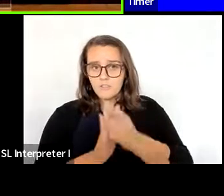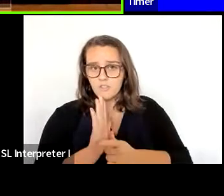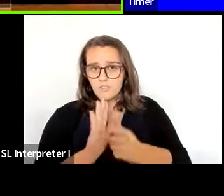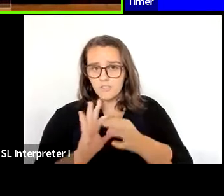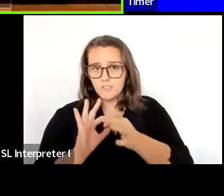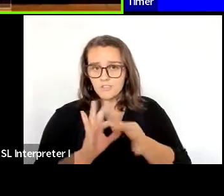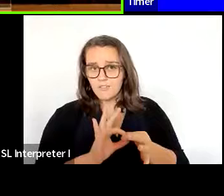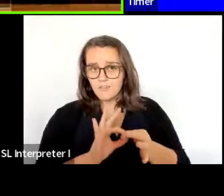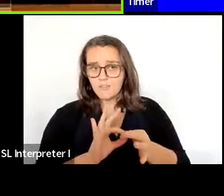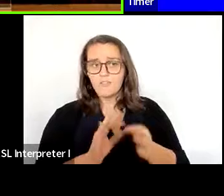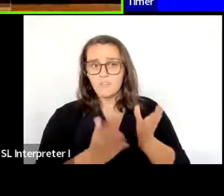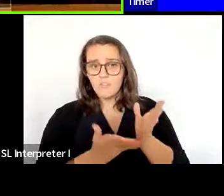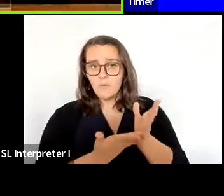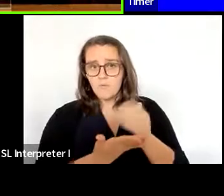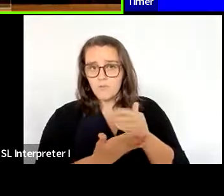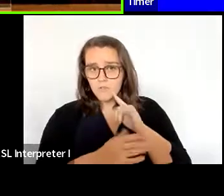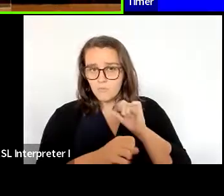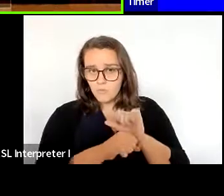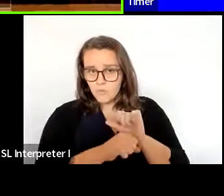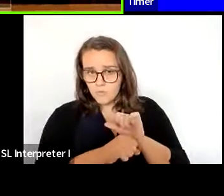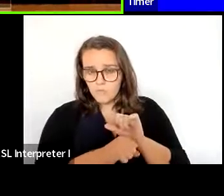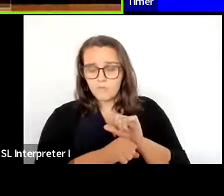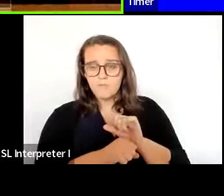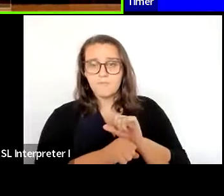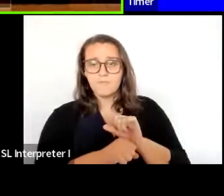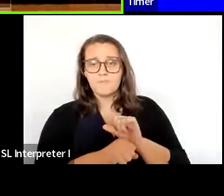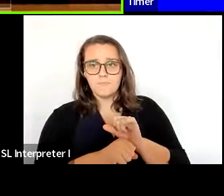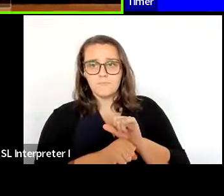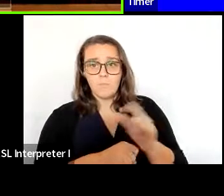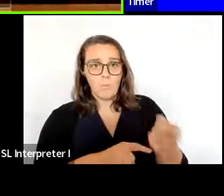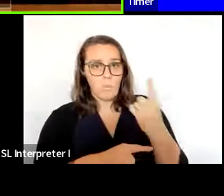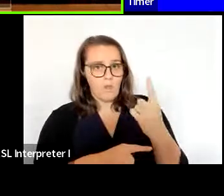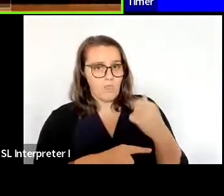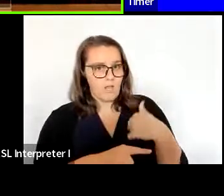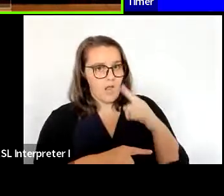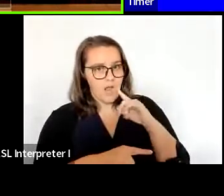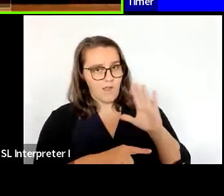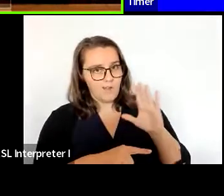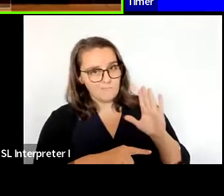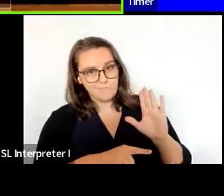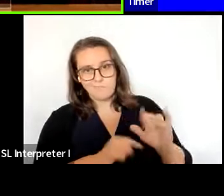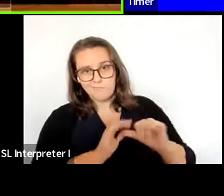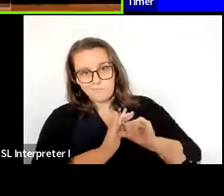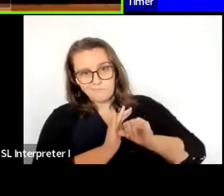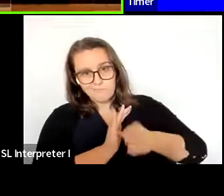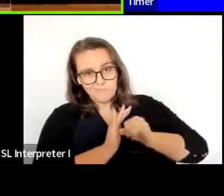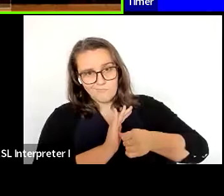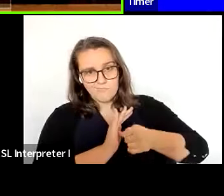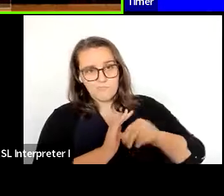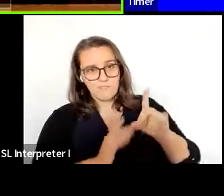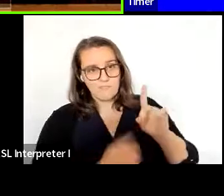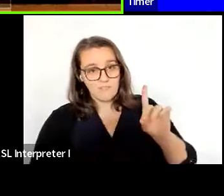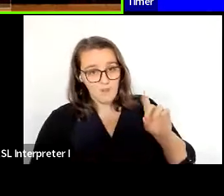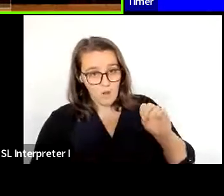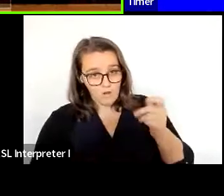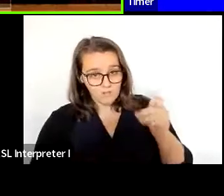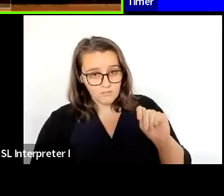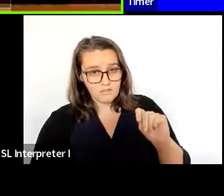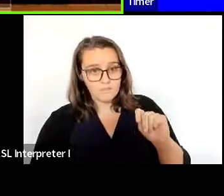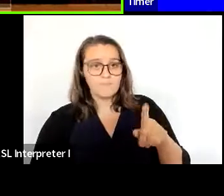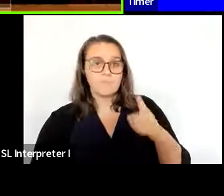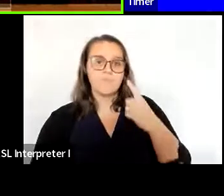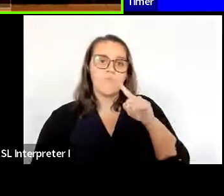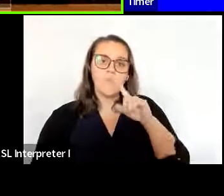this spring. And that is one of the things that I have pushed on DDOT is around when we put in the temporary measures, so if